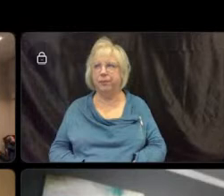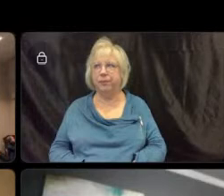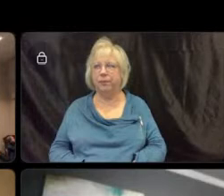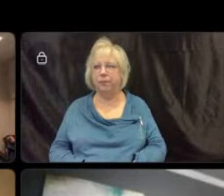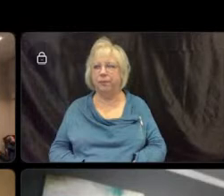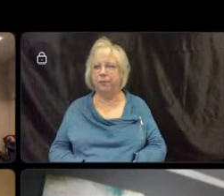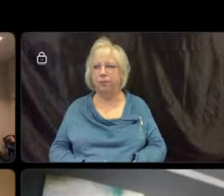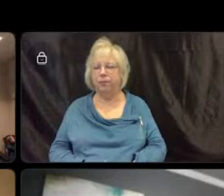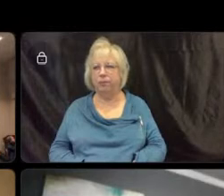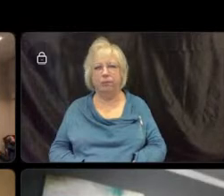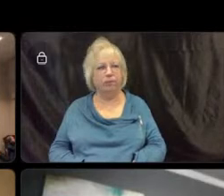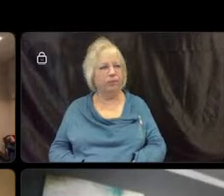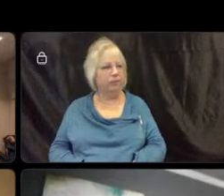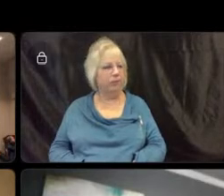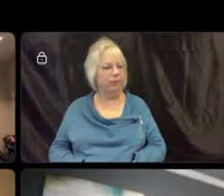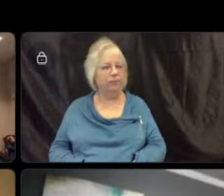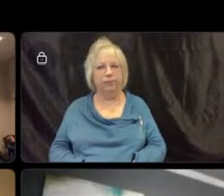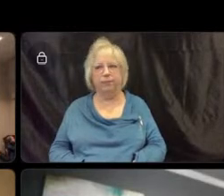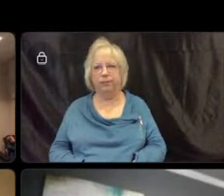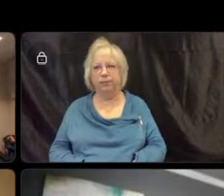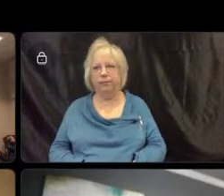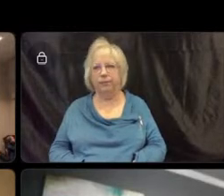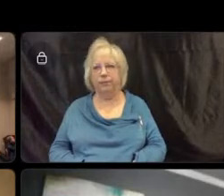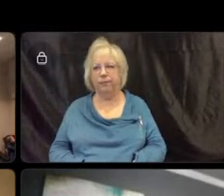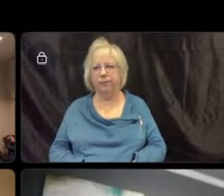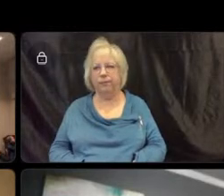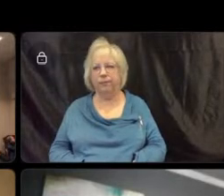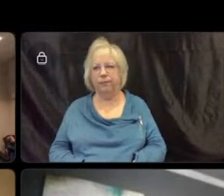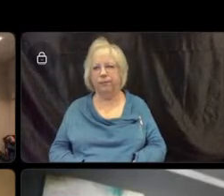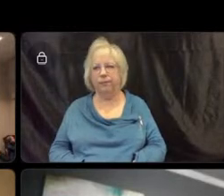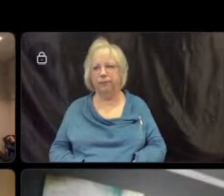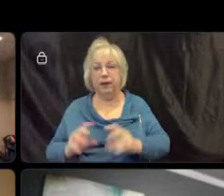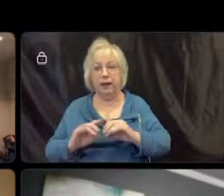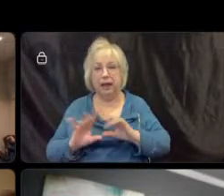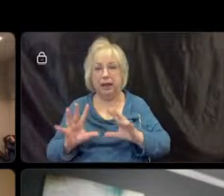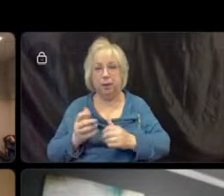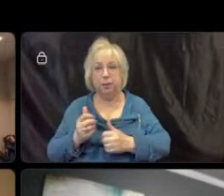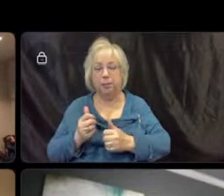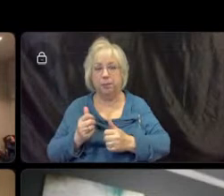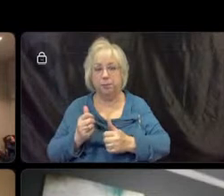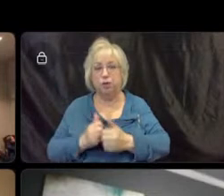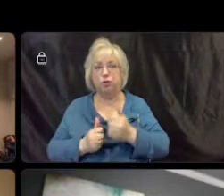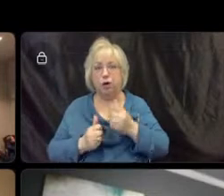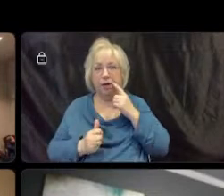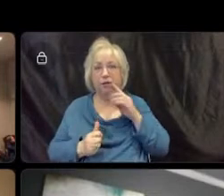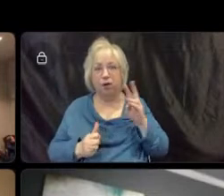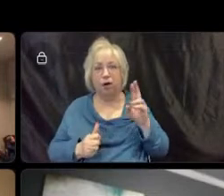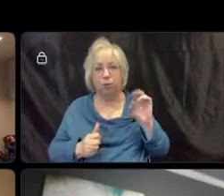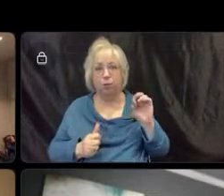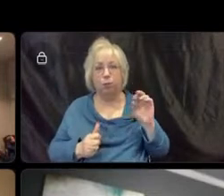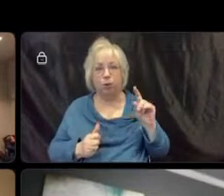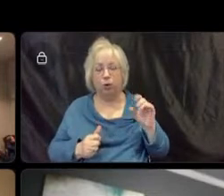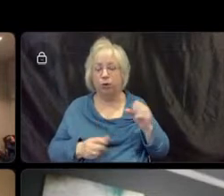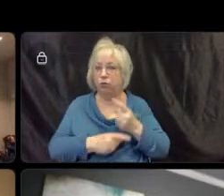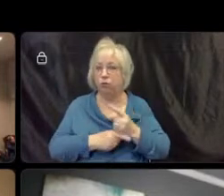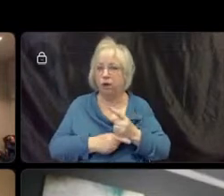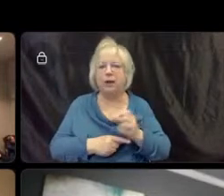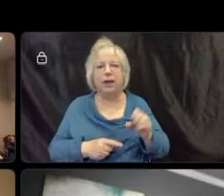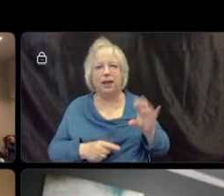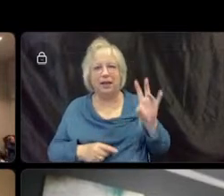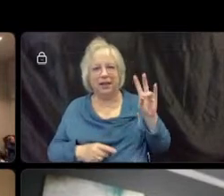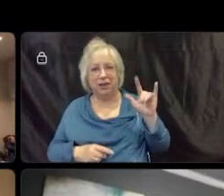I'm sorry. You have a clear majority for Brooks, correct? Correct. I have 7,